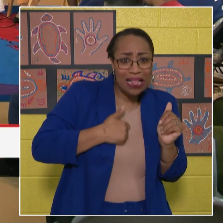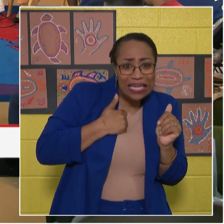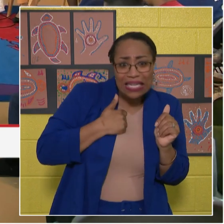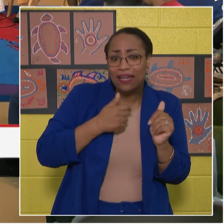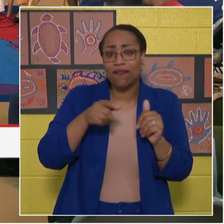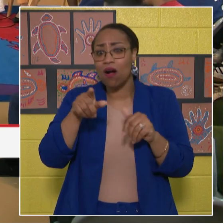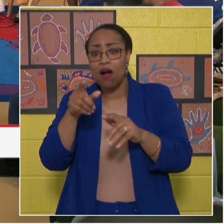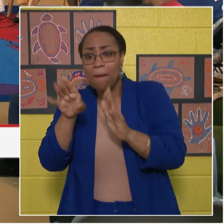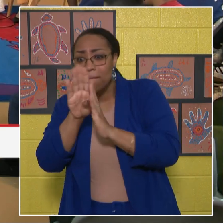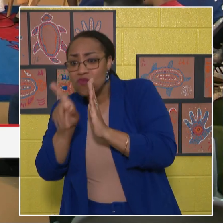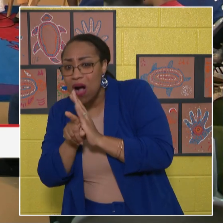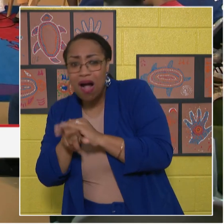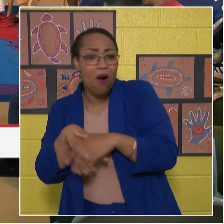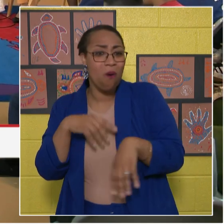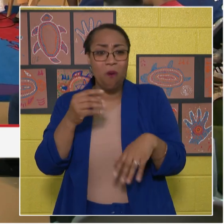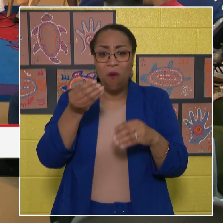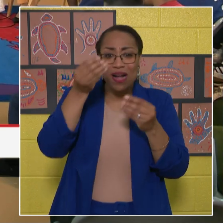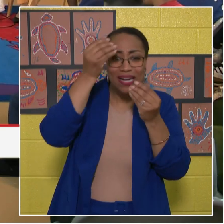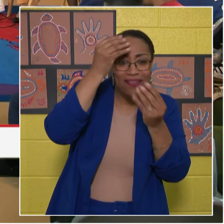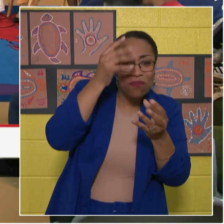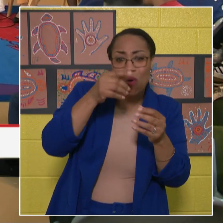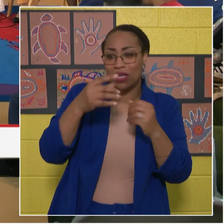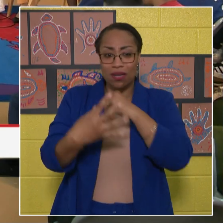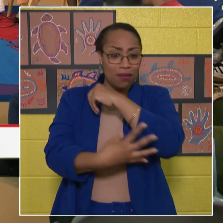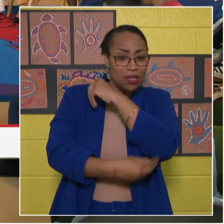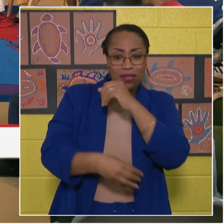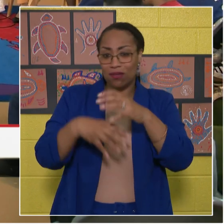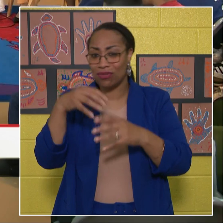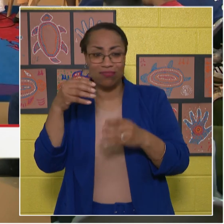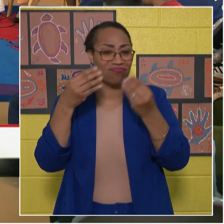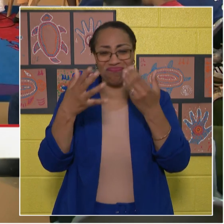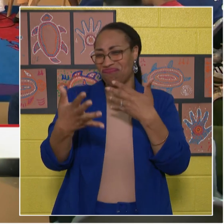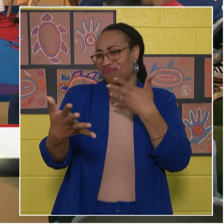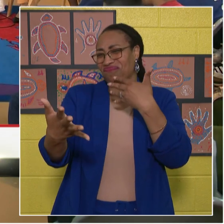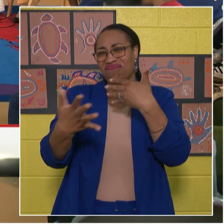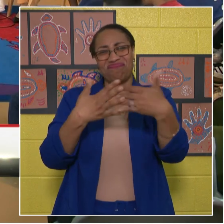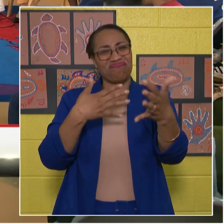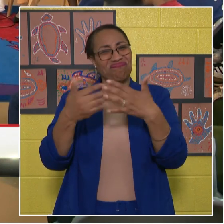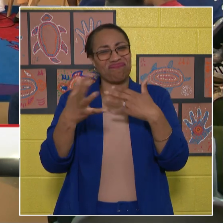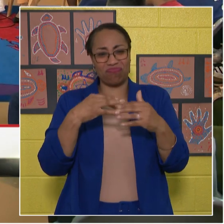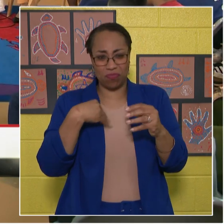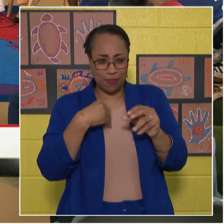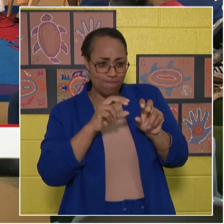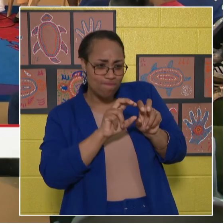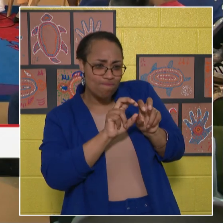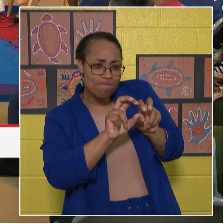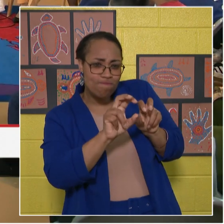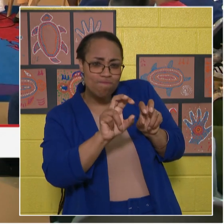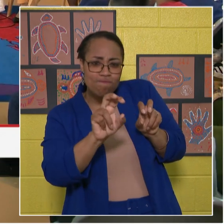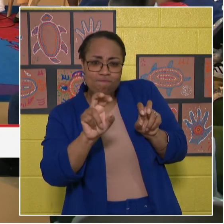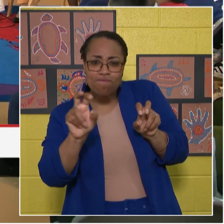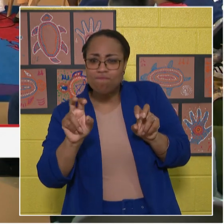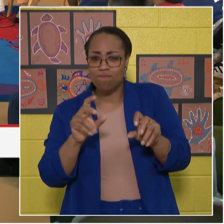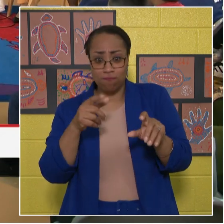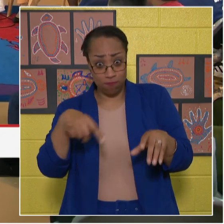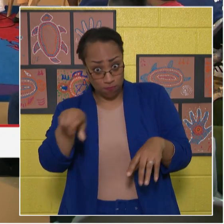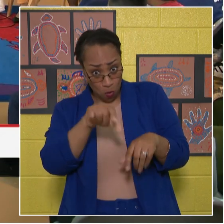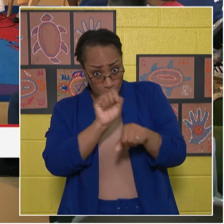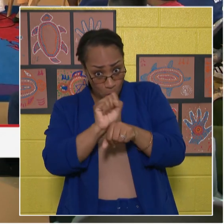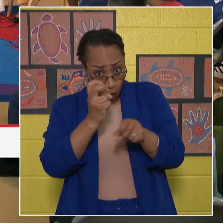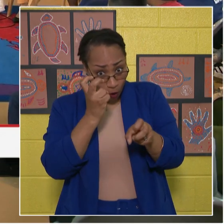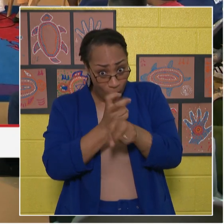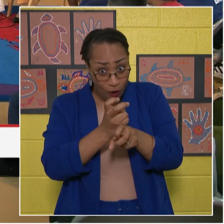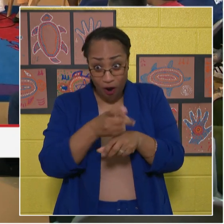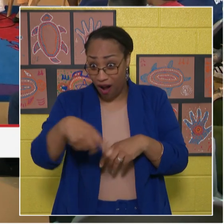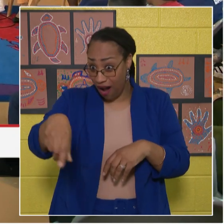parents have, that you should be able to work hard and advance in Washington,